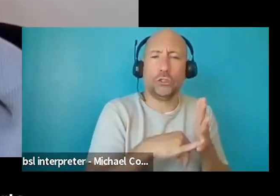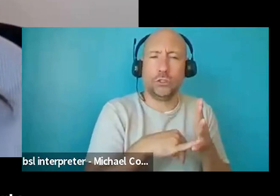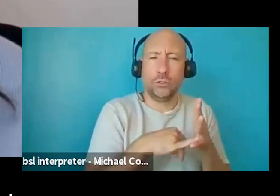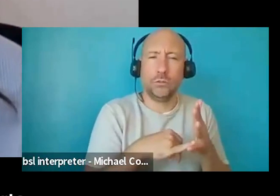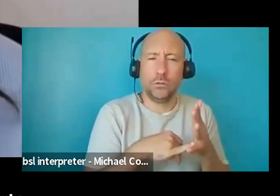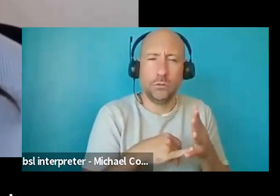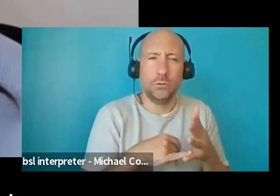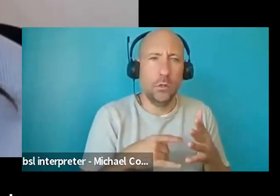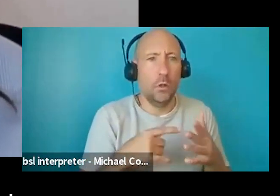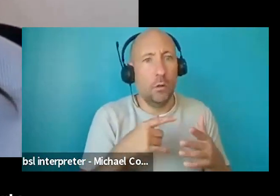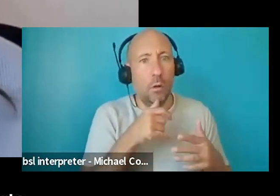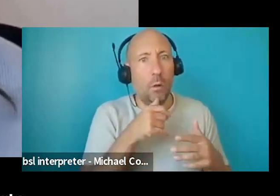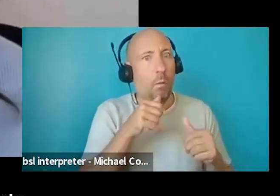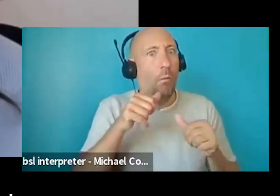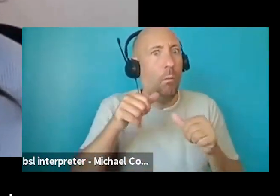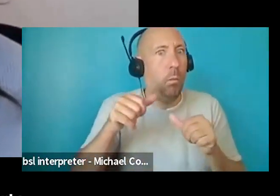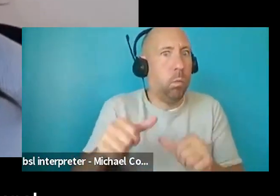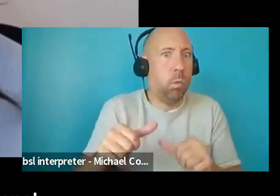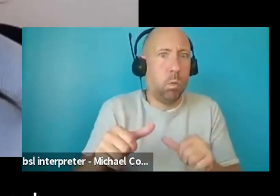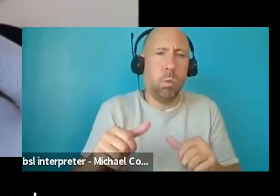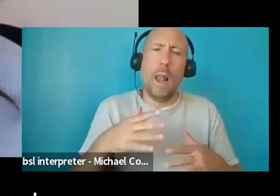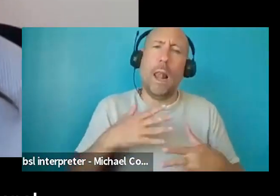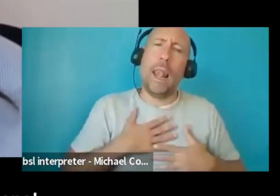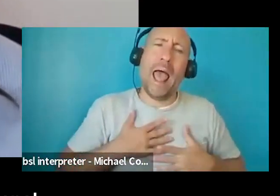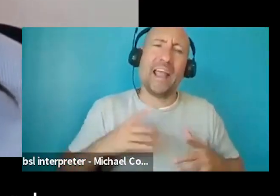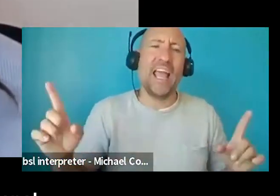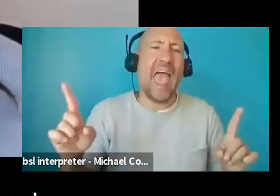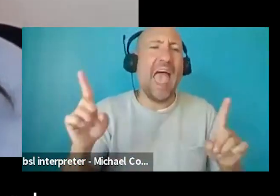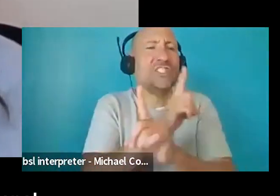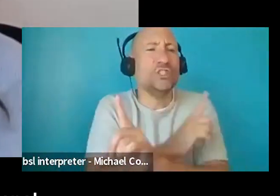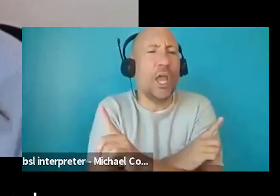been favoring exchange and